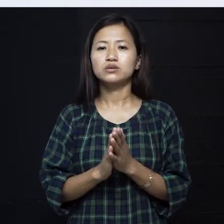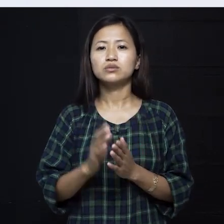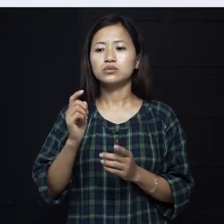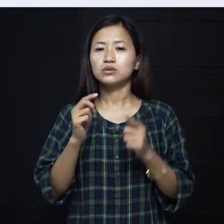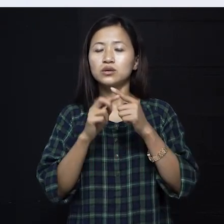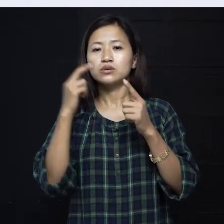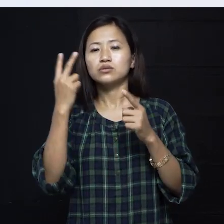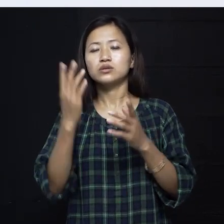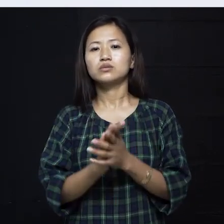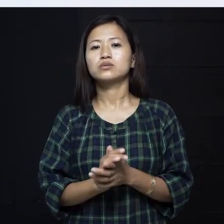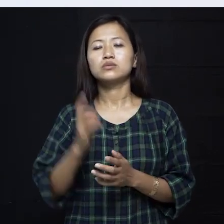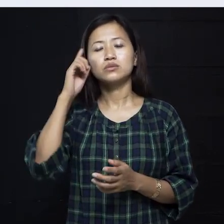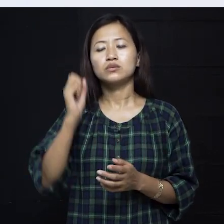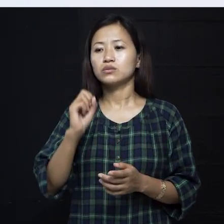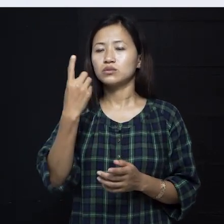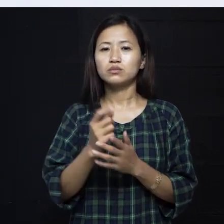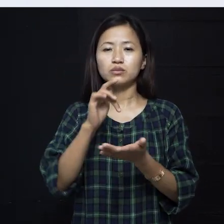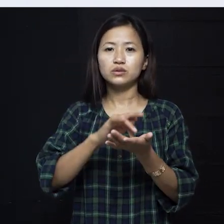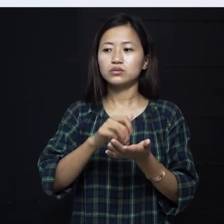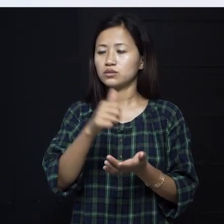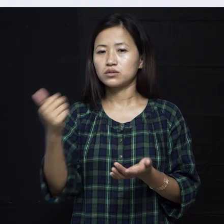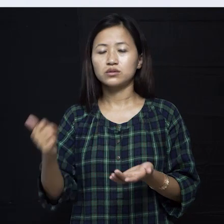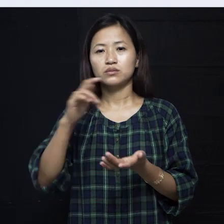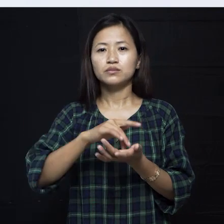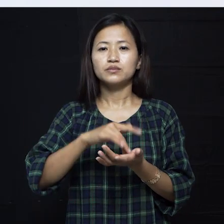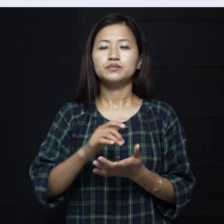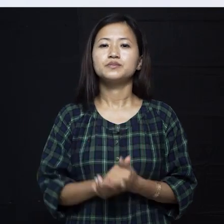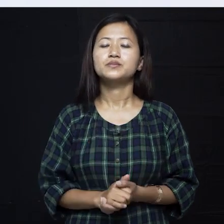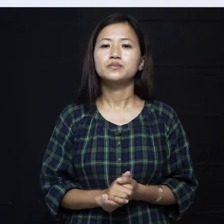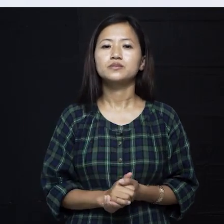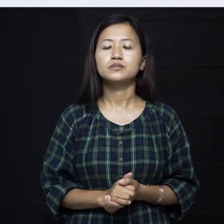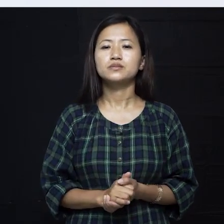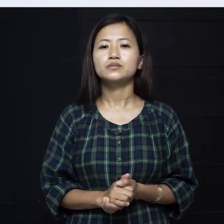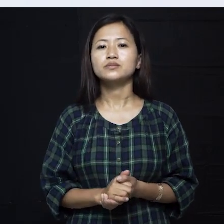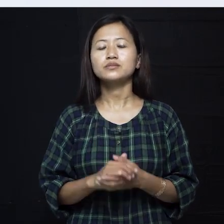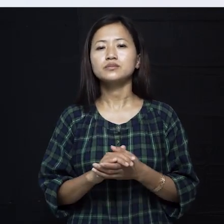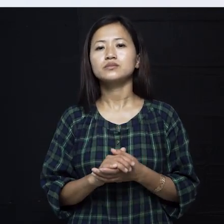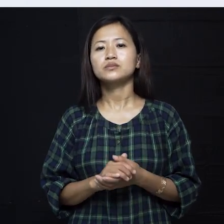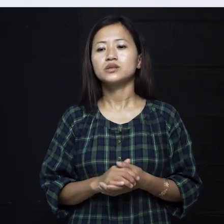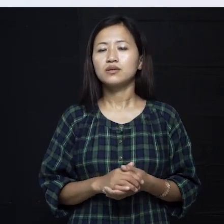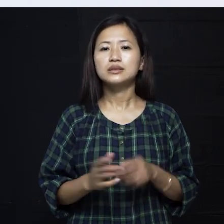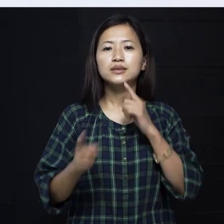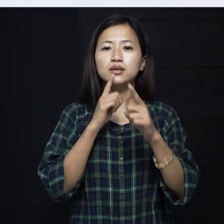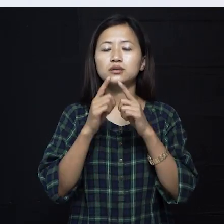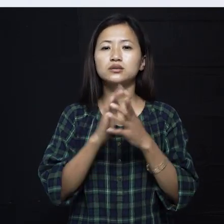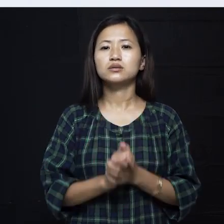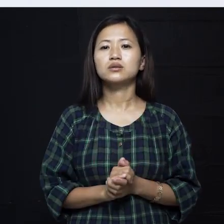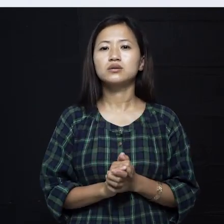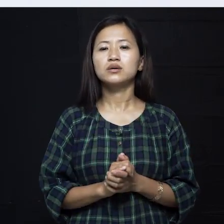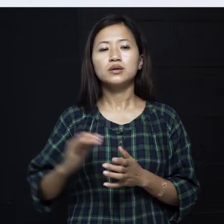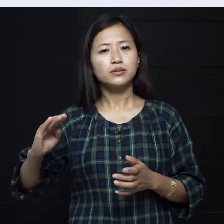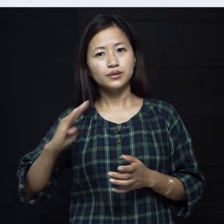transport from one place to another place, especially to do with the seaport and so on. Okay, then we have also discussed about